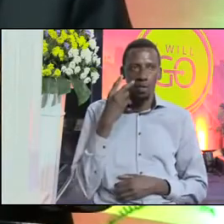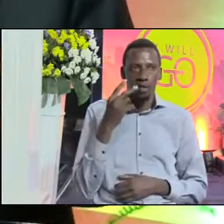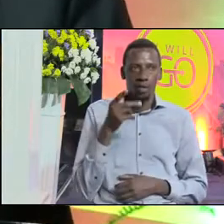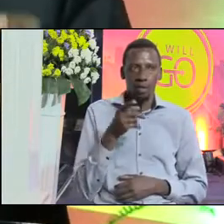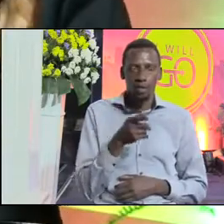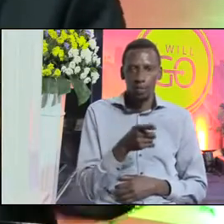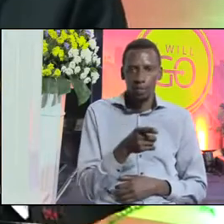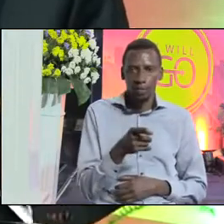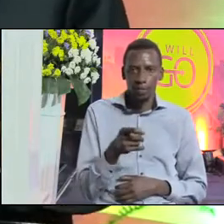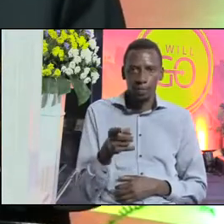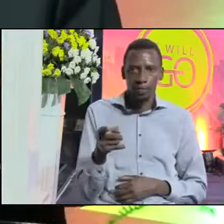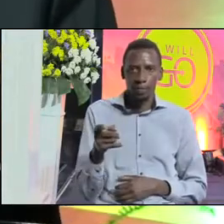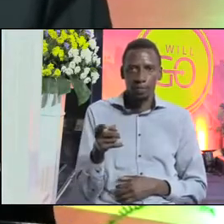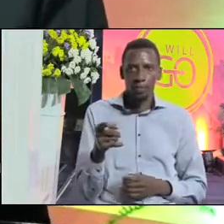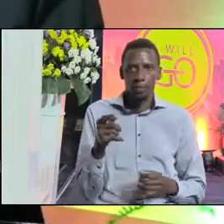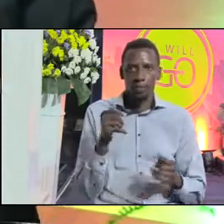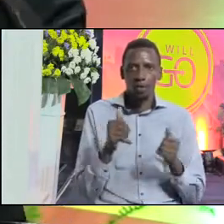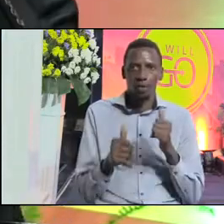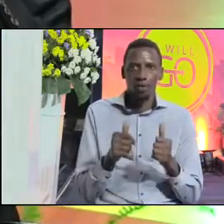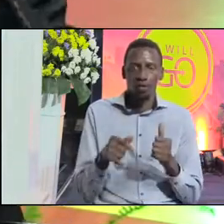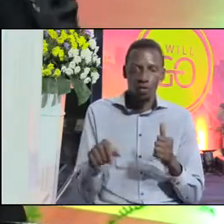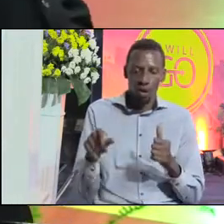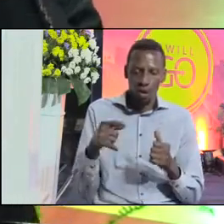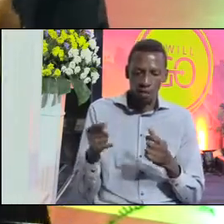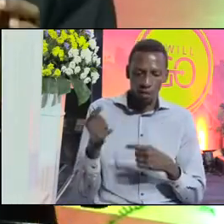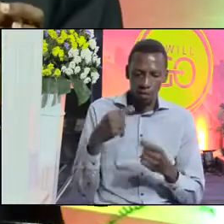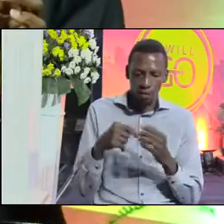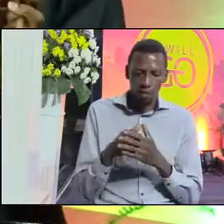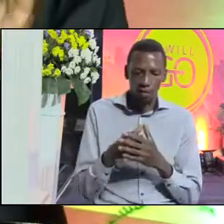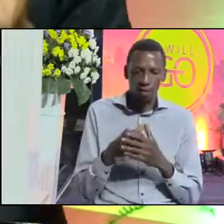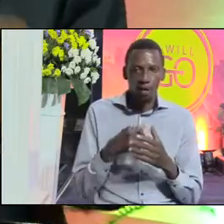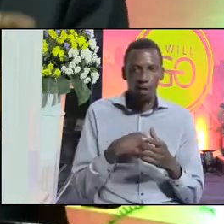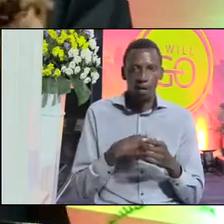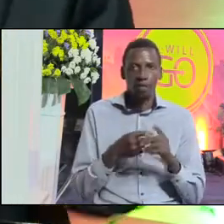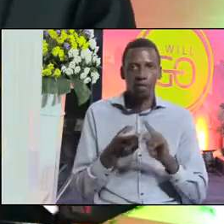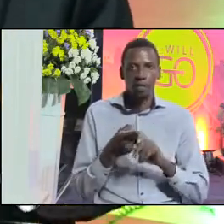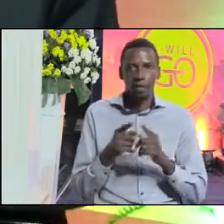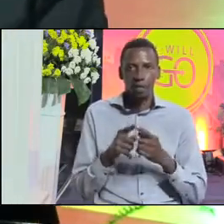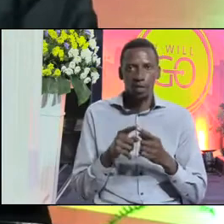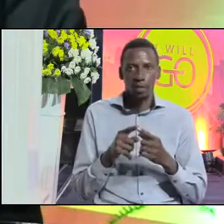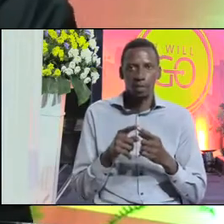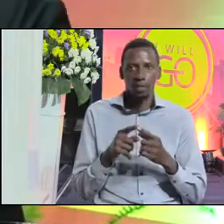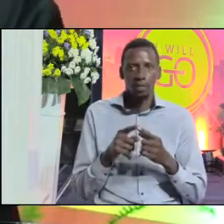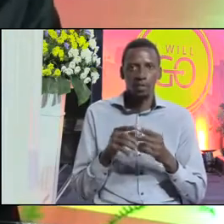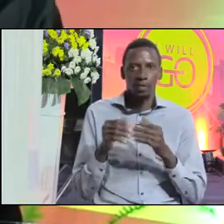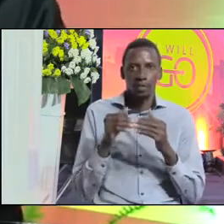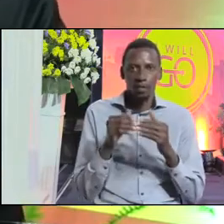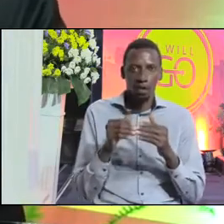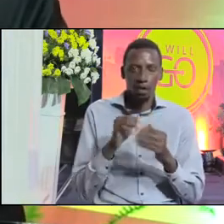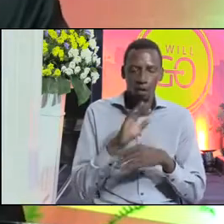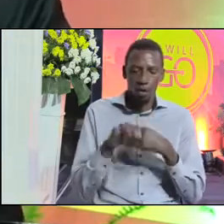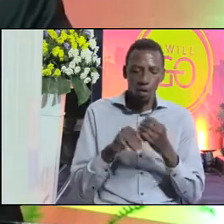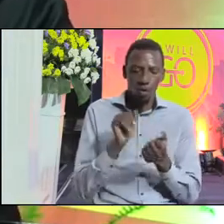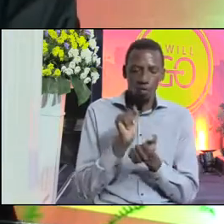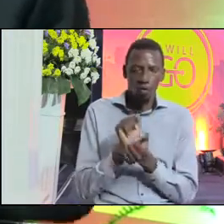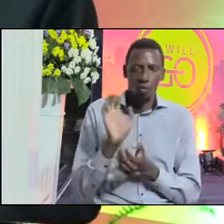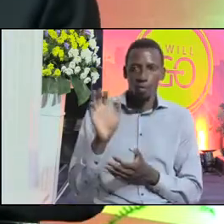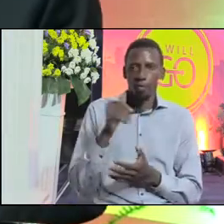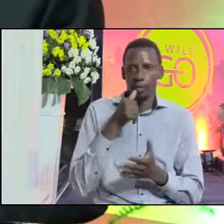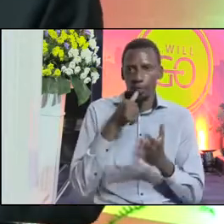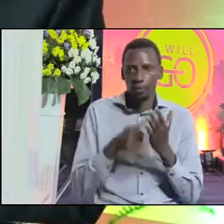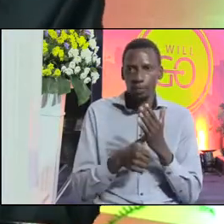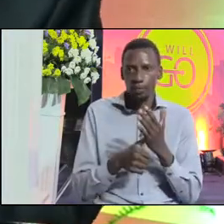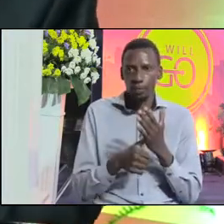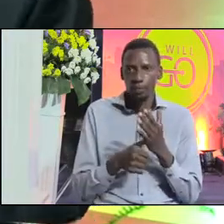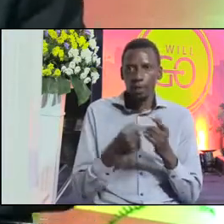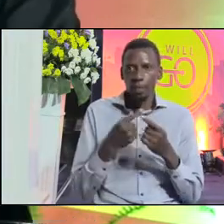which we have come are but standard fare in all of Paul's letters, quite so. But the thing